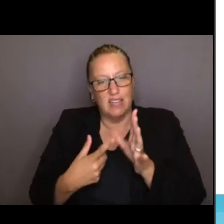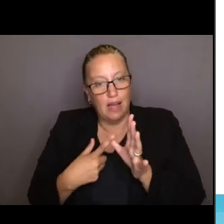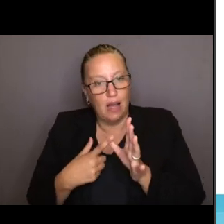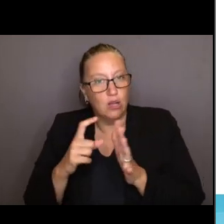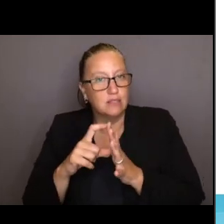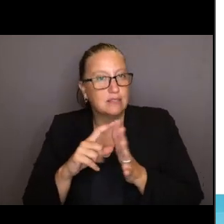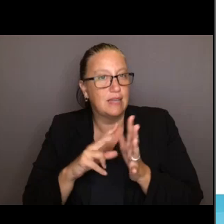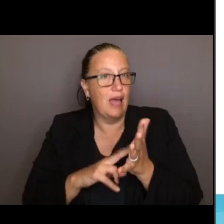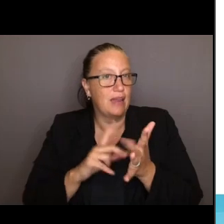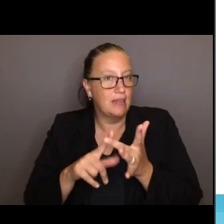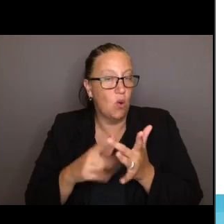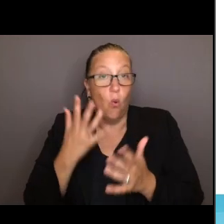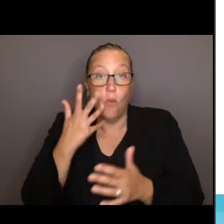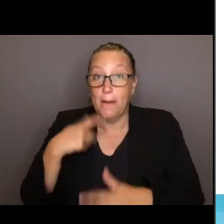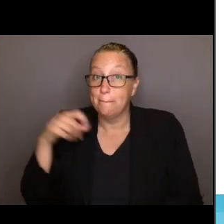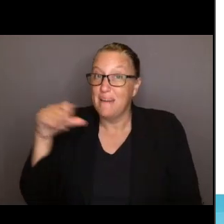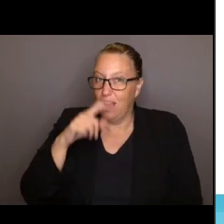myself.